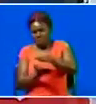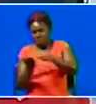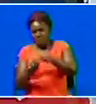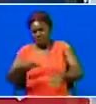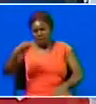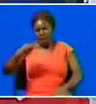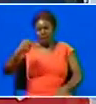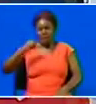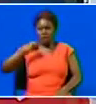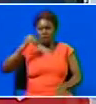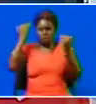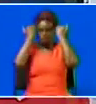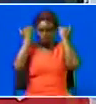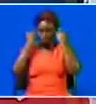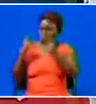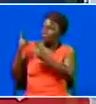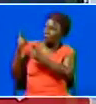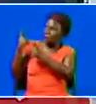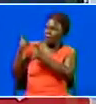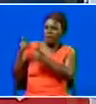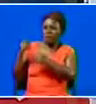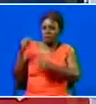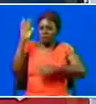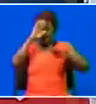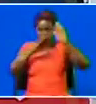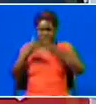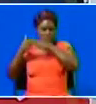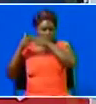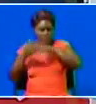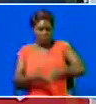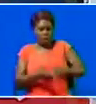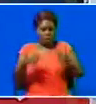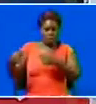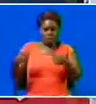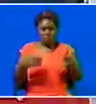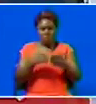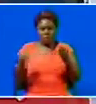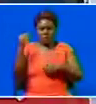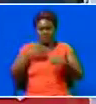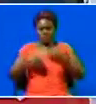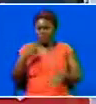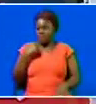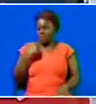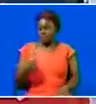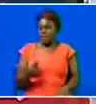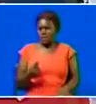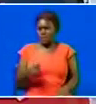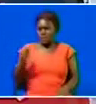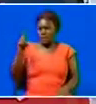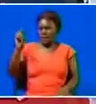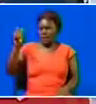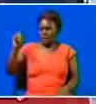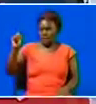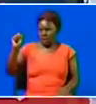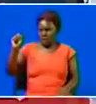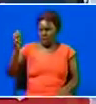Court accusing Wako of frustrating and sabotaging the fight against corruption. The claimant, Eden Moro